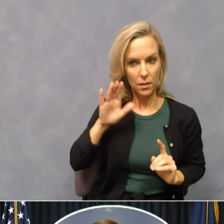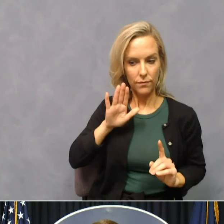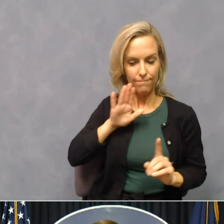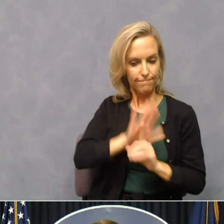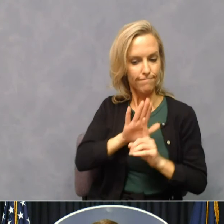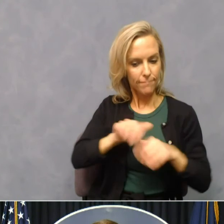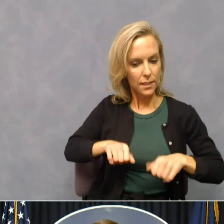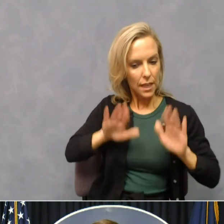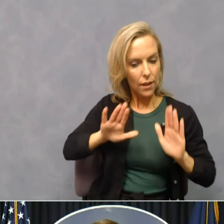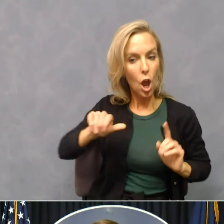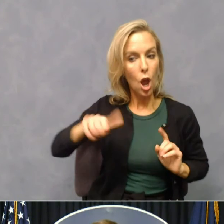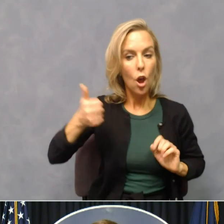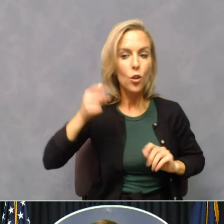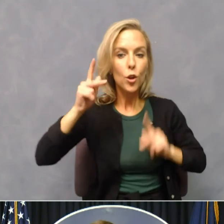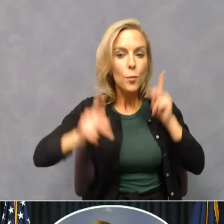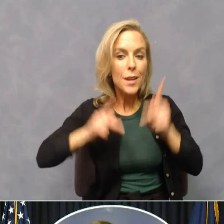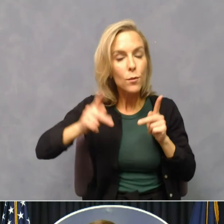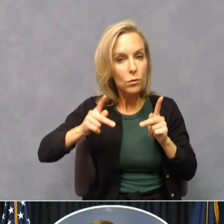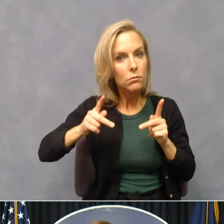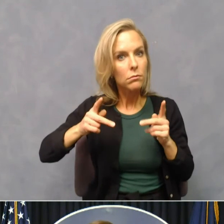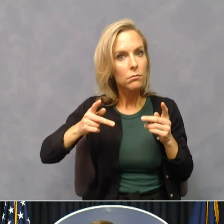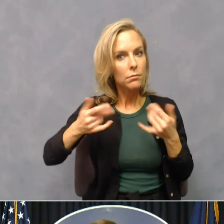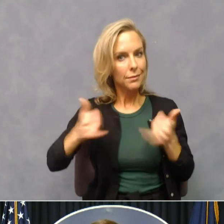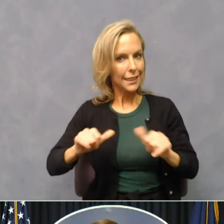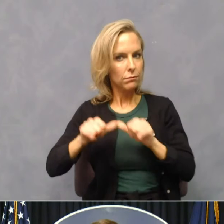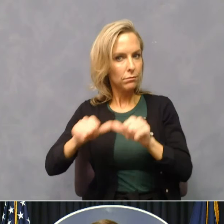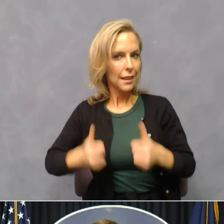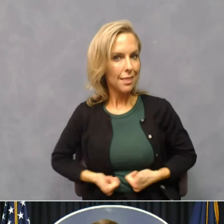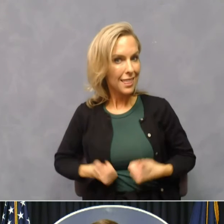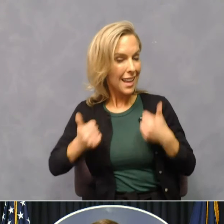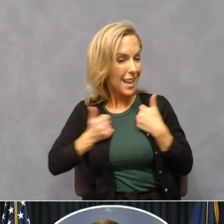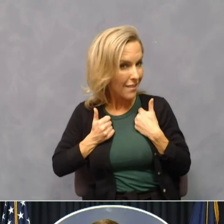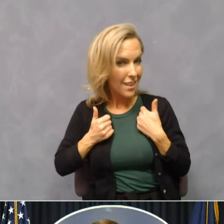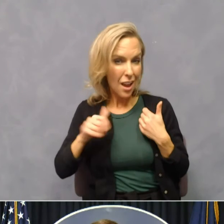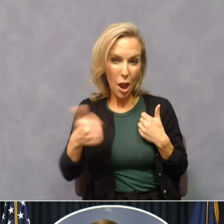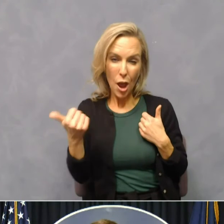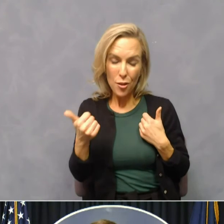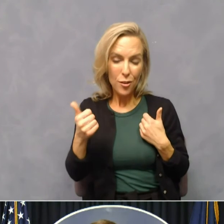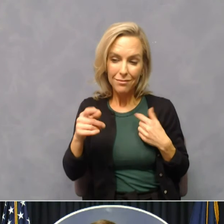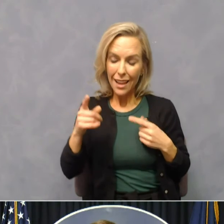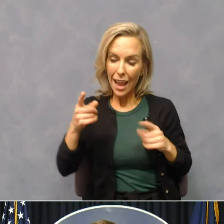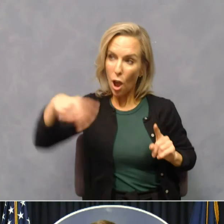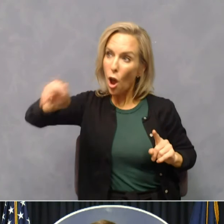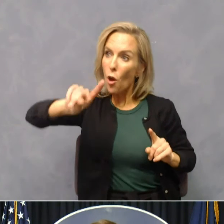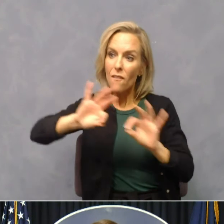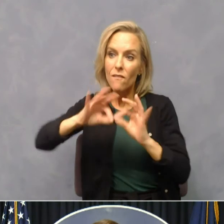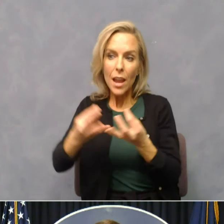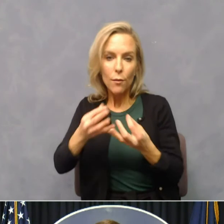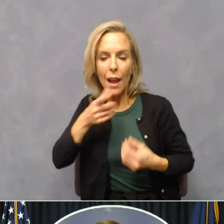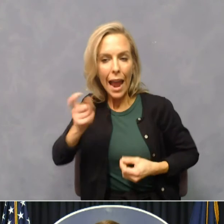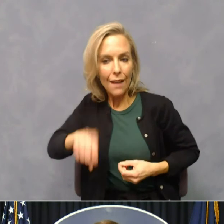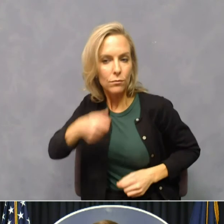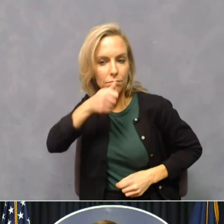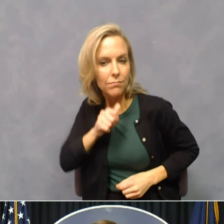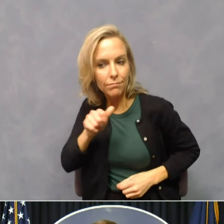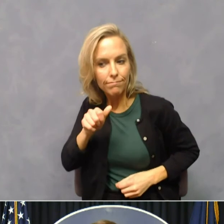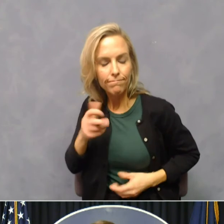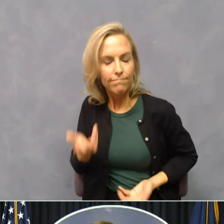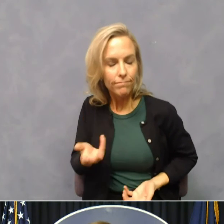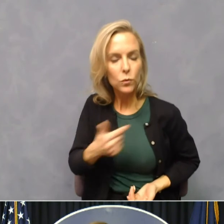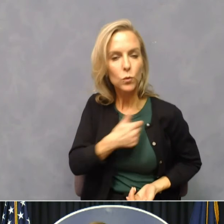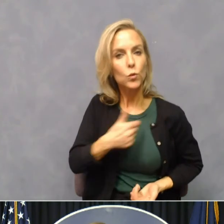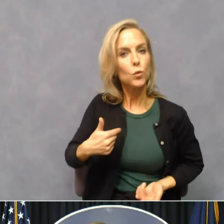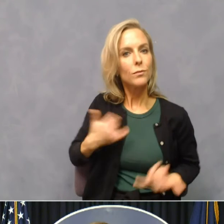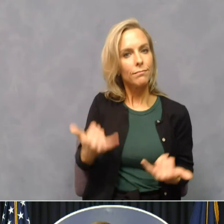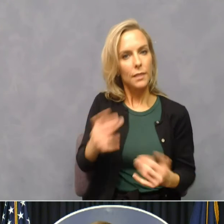others are around today, and other families aren't going through what you all are going through. In his honor, we will wear our masks.